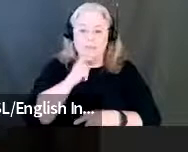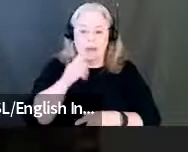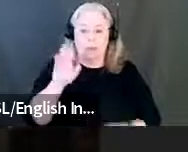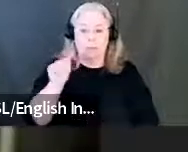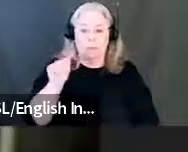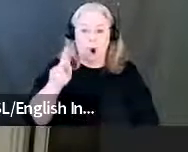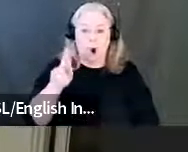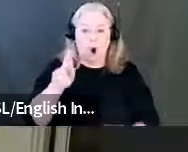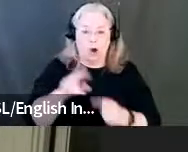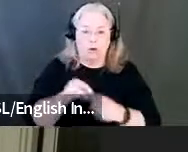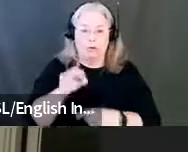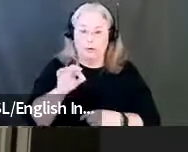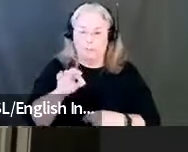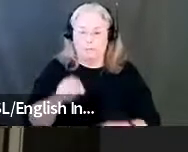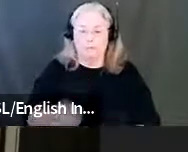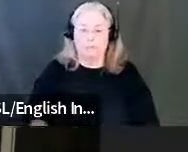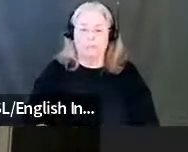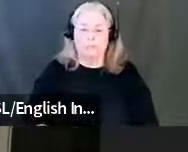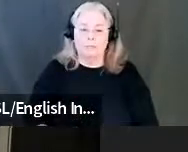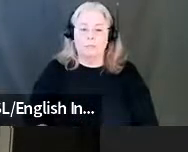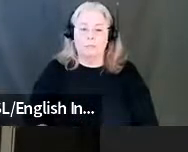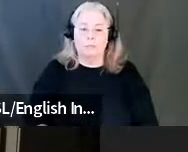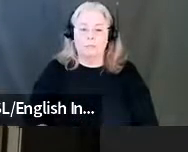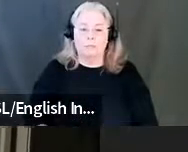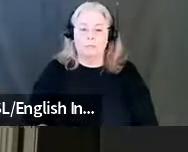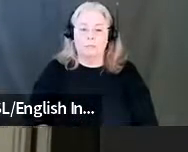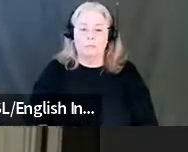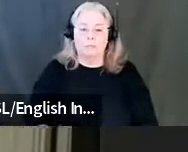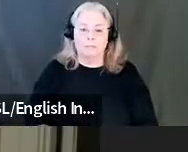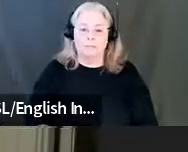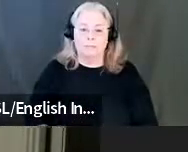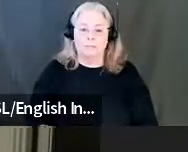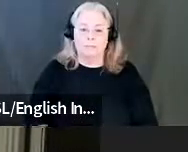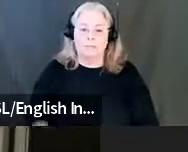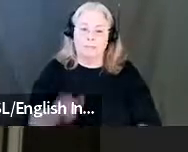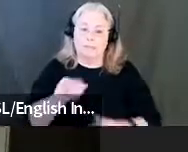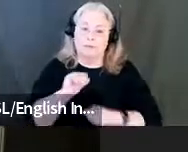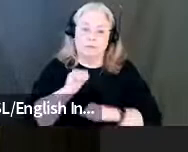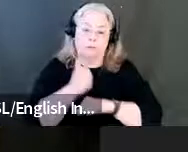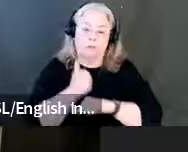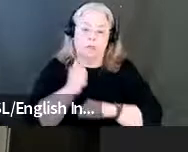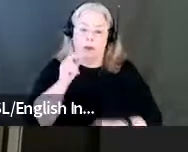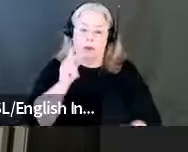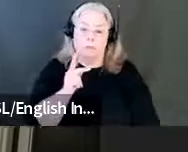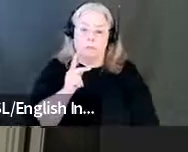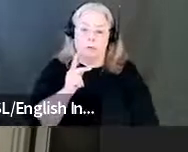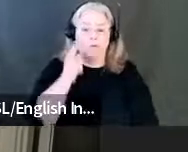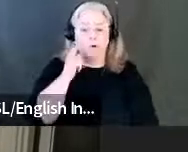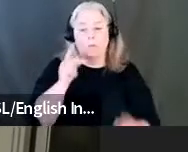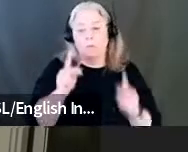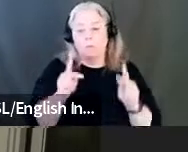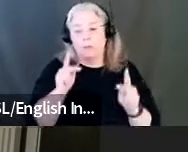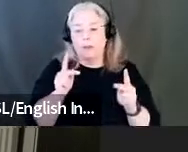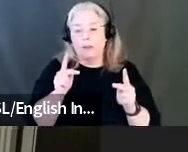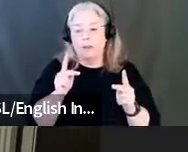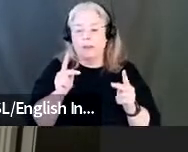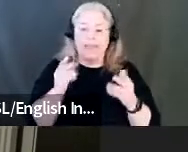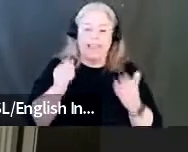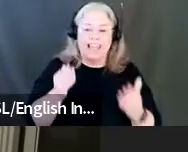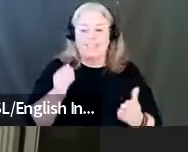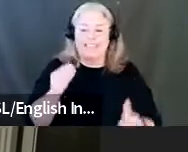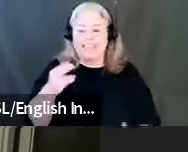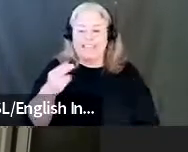And so that's kind of the setup for people who are heavy hitters or